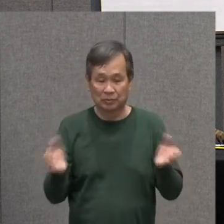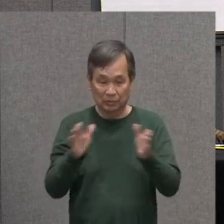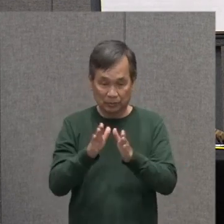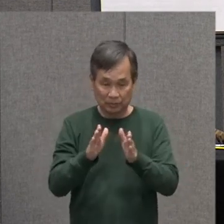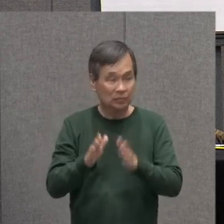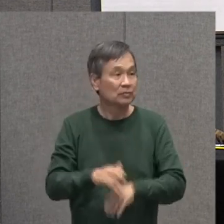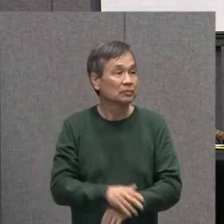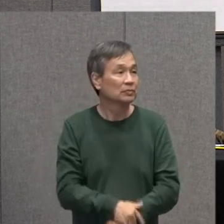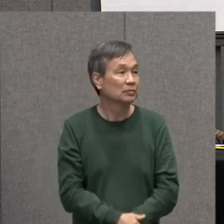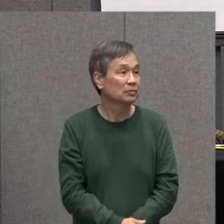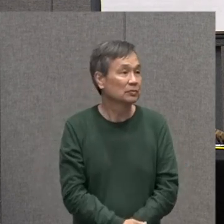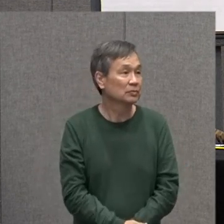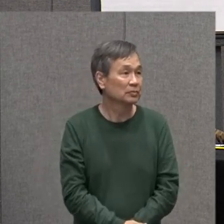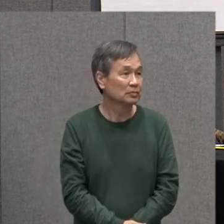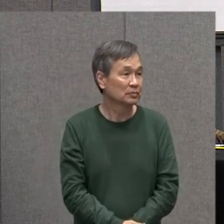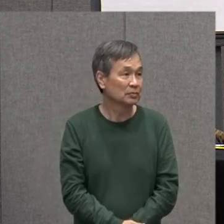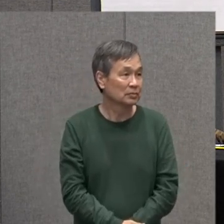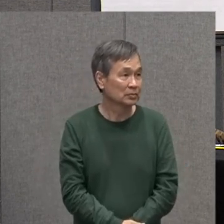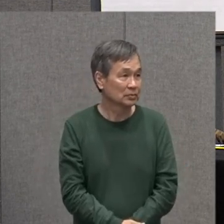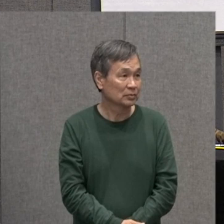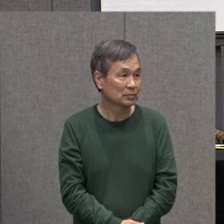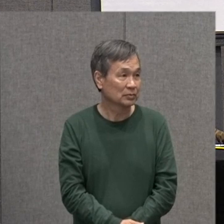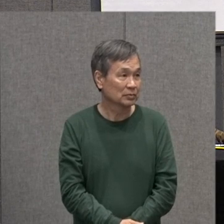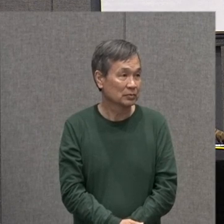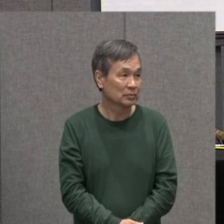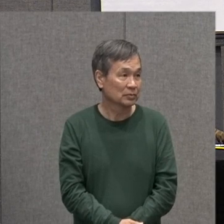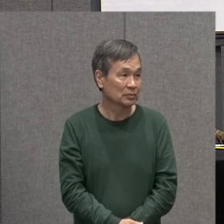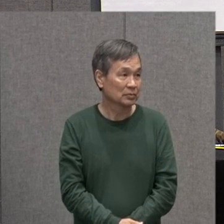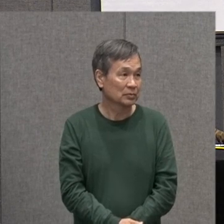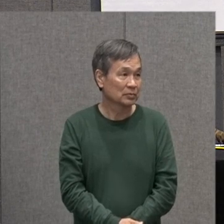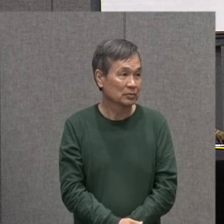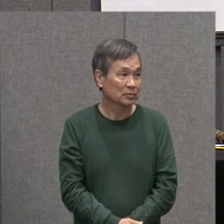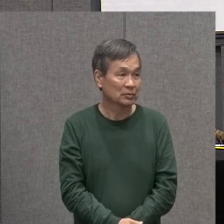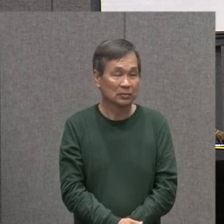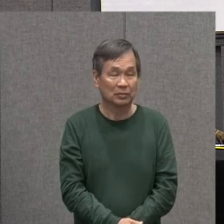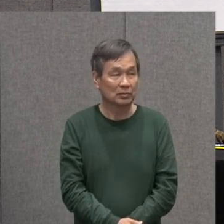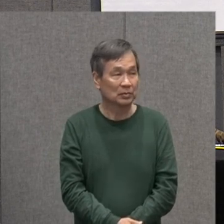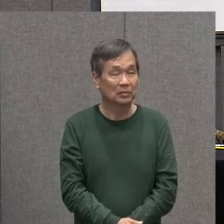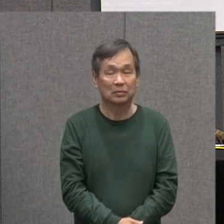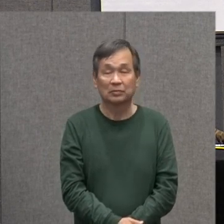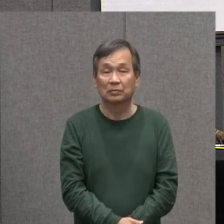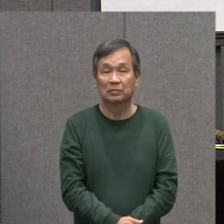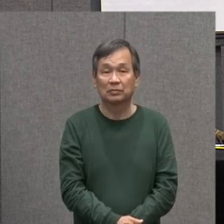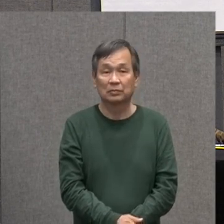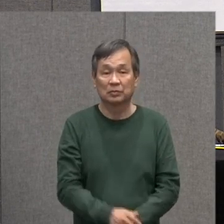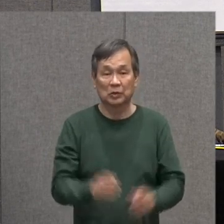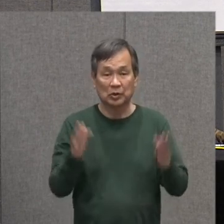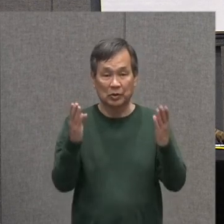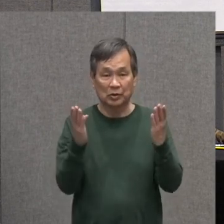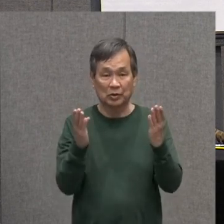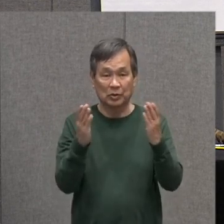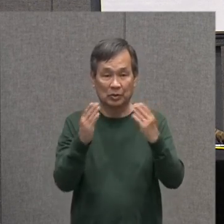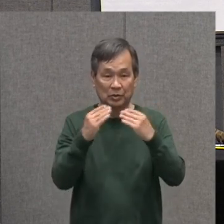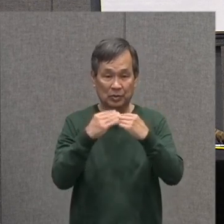sides. Okay. Like so. And those triangles, we're going to crisscross.